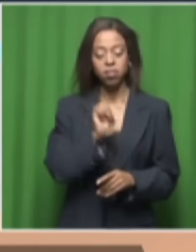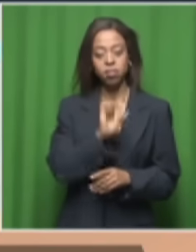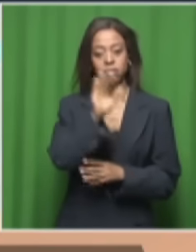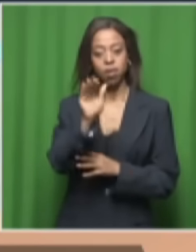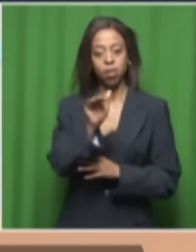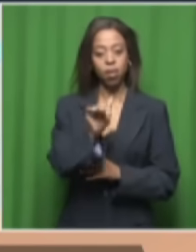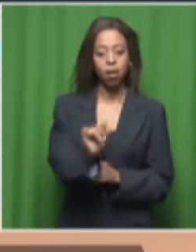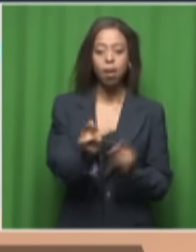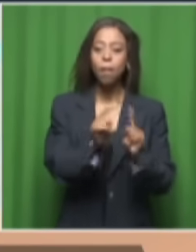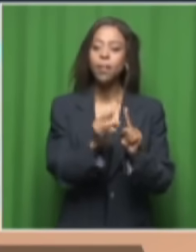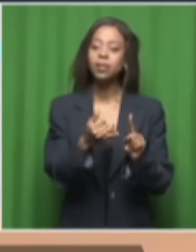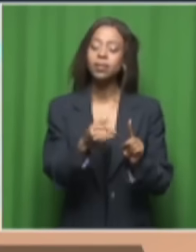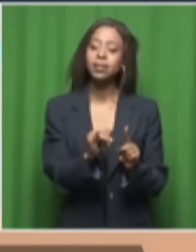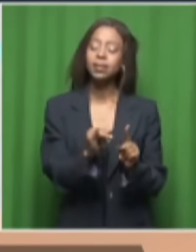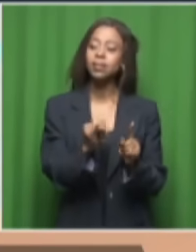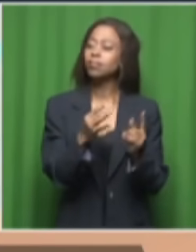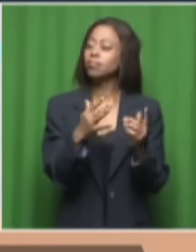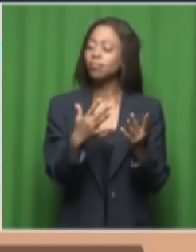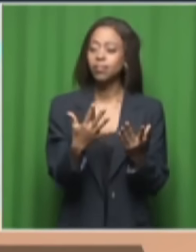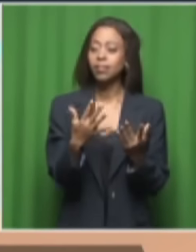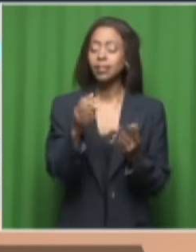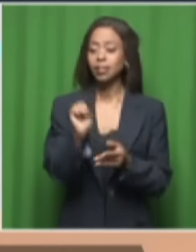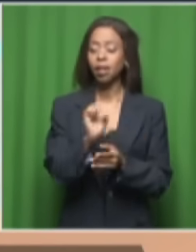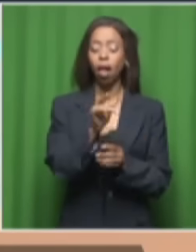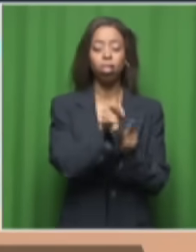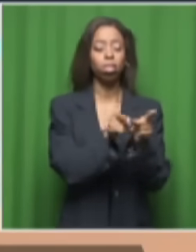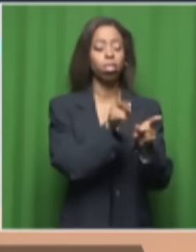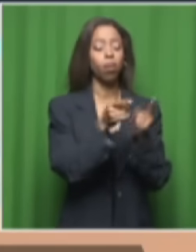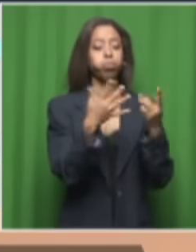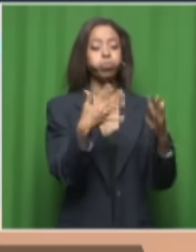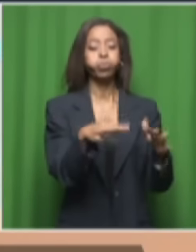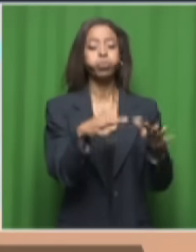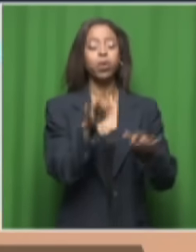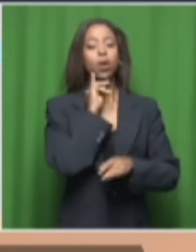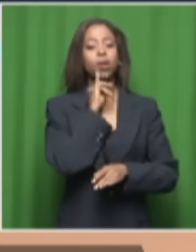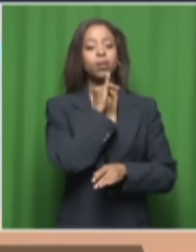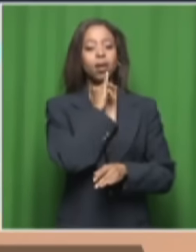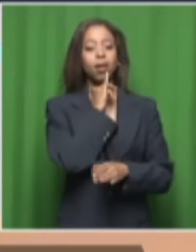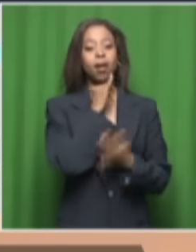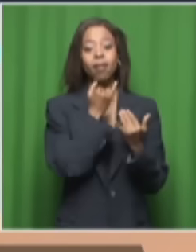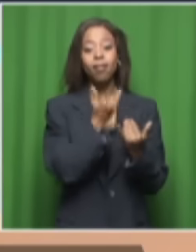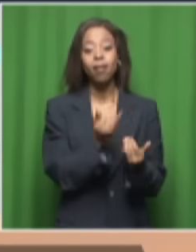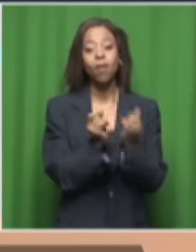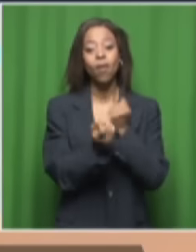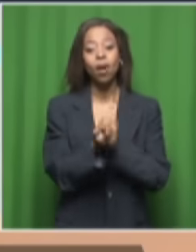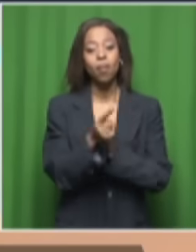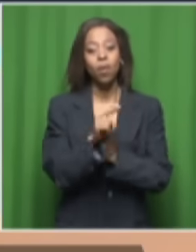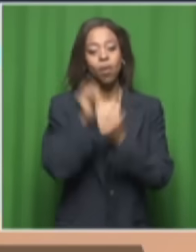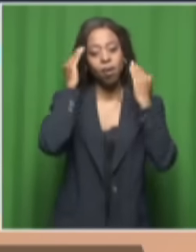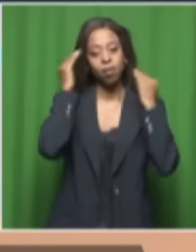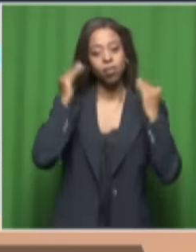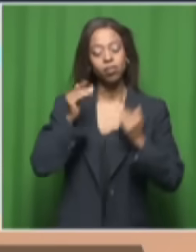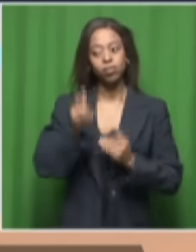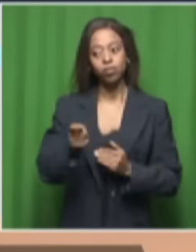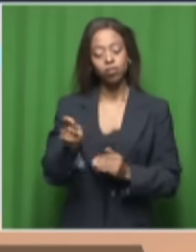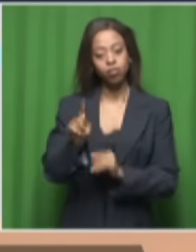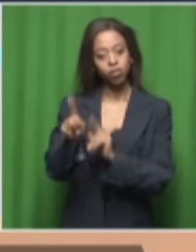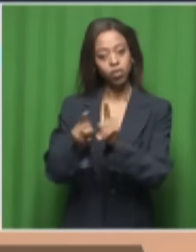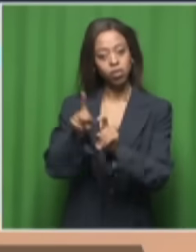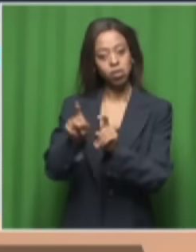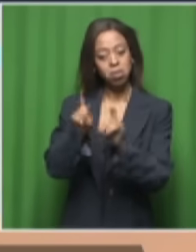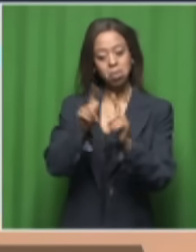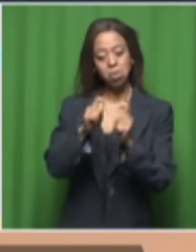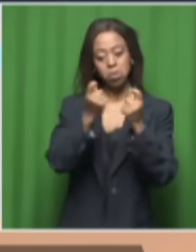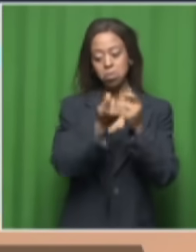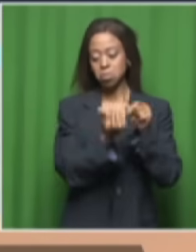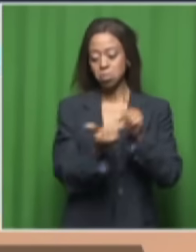What if, and South Africa making a lot of allegations against Israel as well, what happens now in terms of the judges wanting to ask questions? We saw our legal team